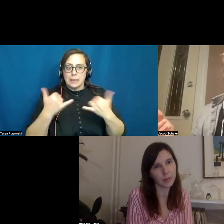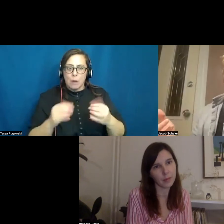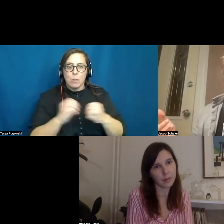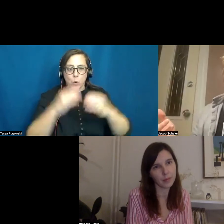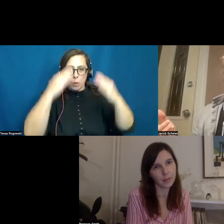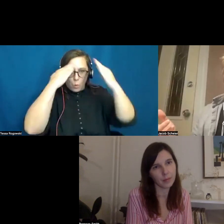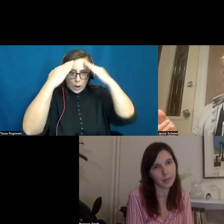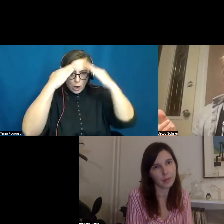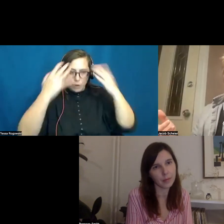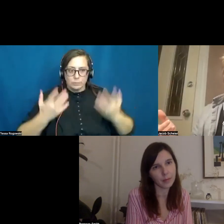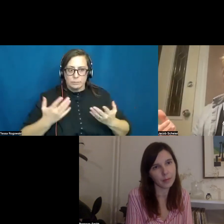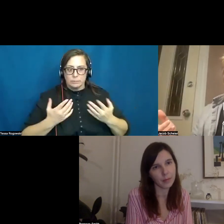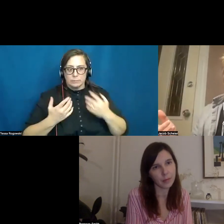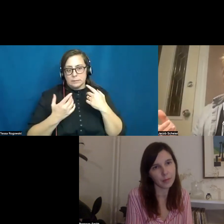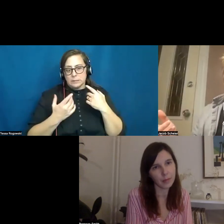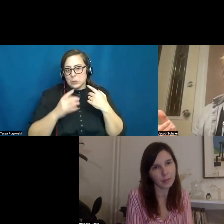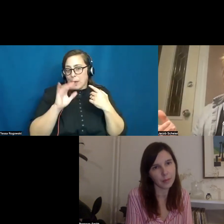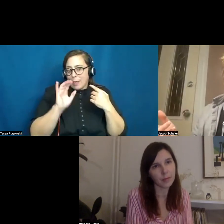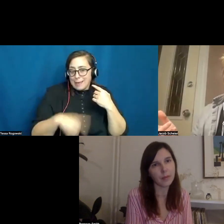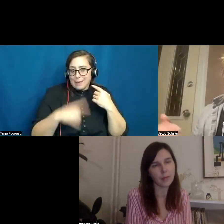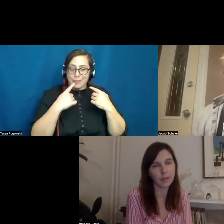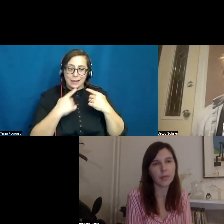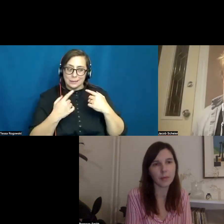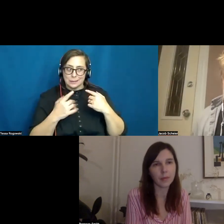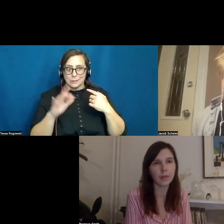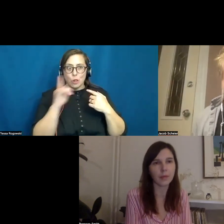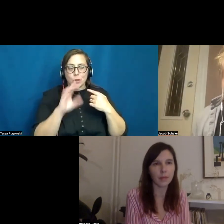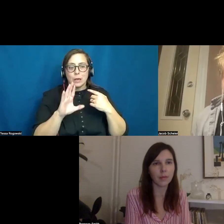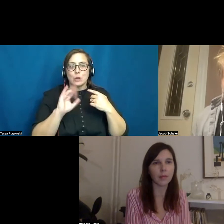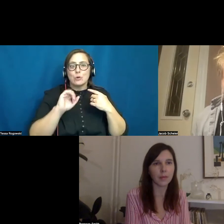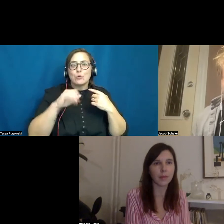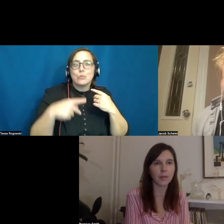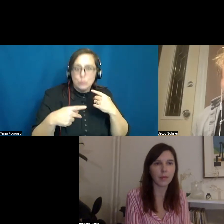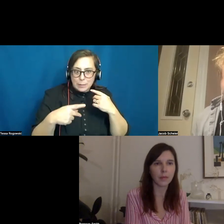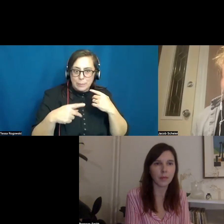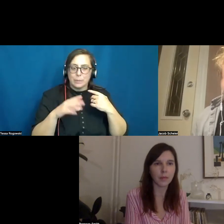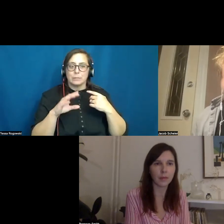it's part of what I think cryptpoetics is reflecting,